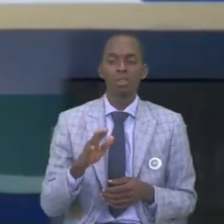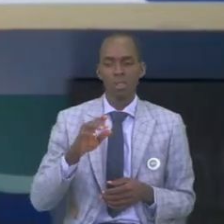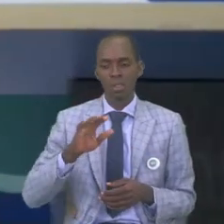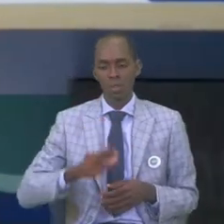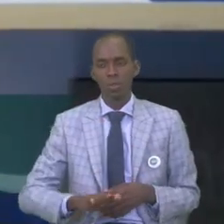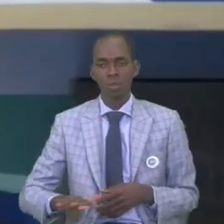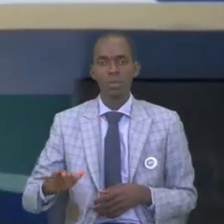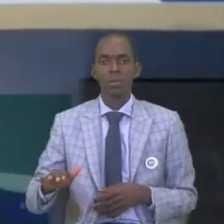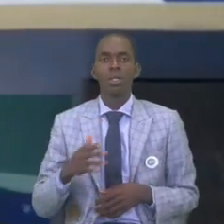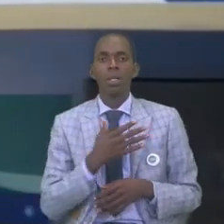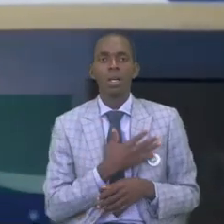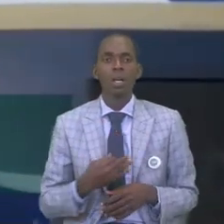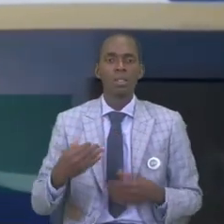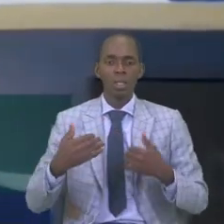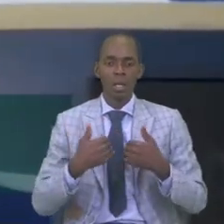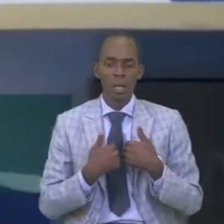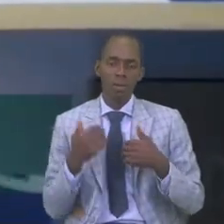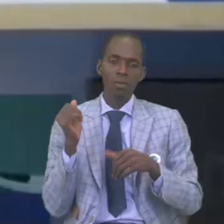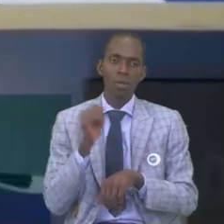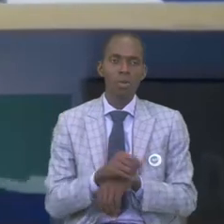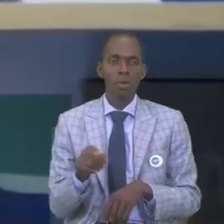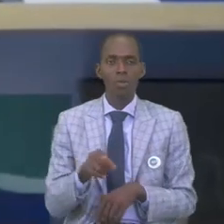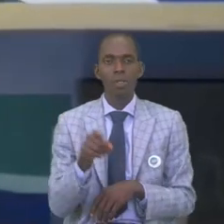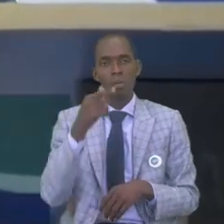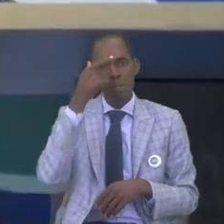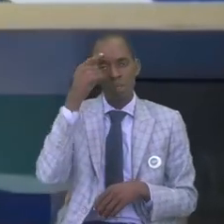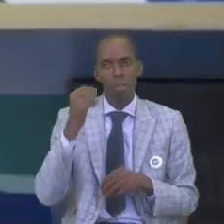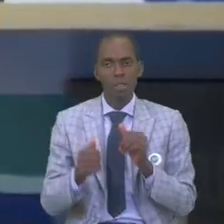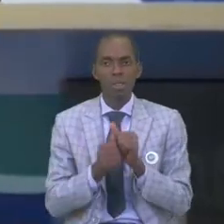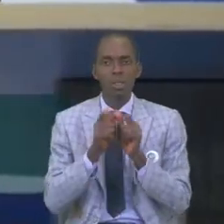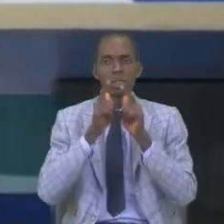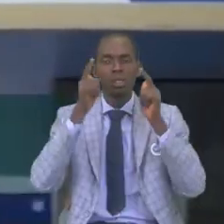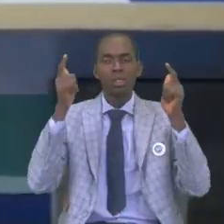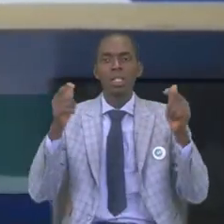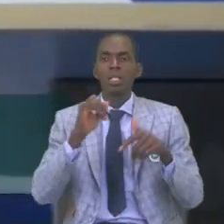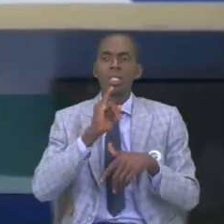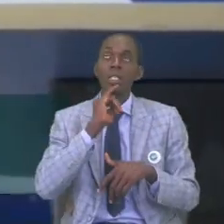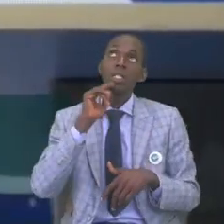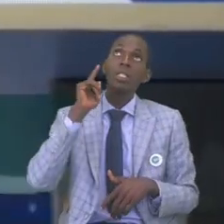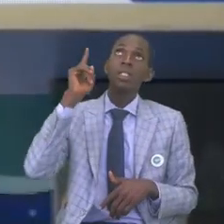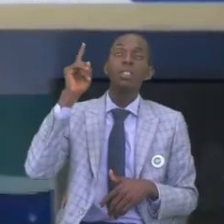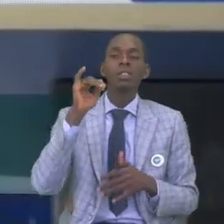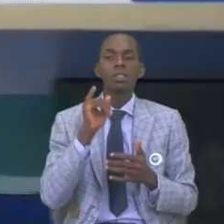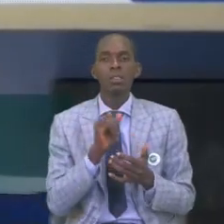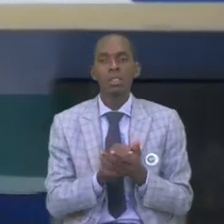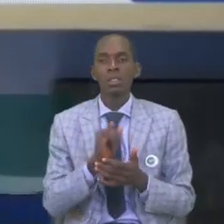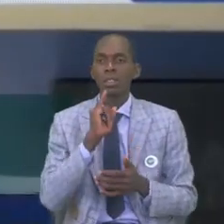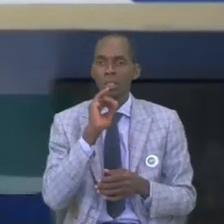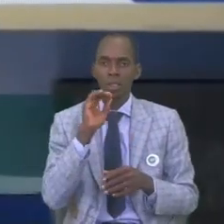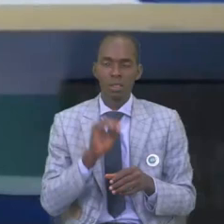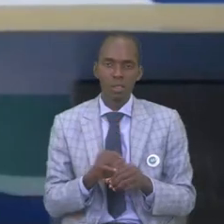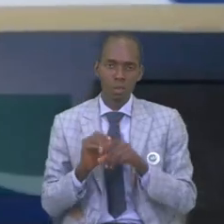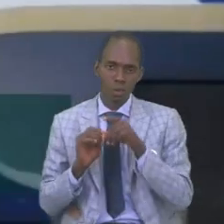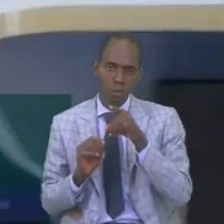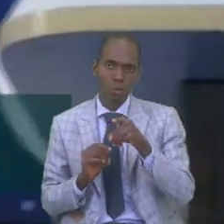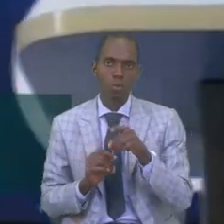and have overcome them, because greater is he that is in you.